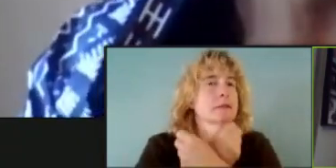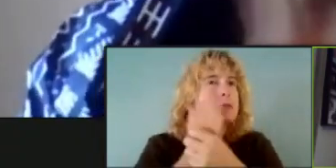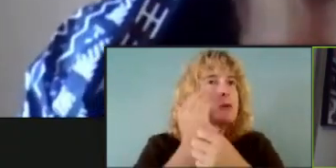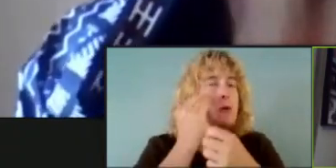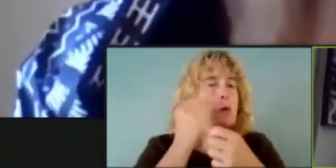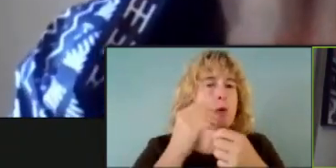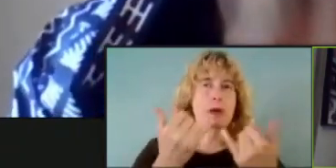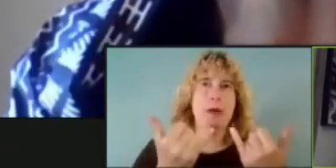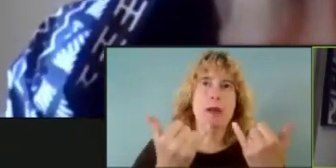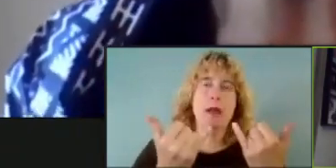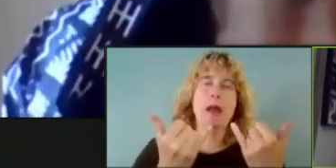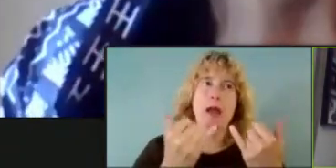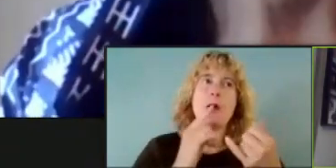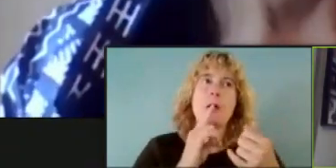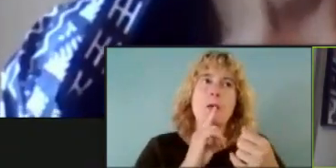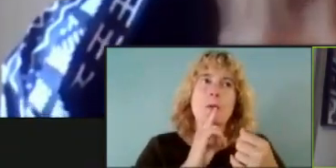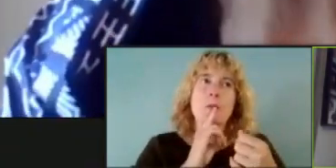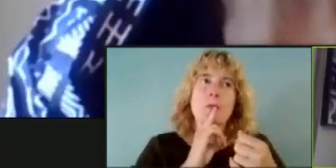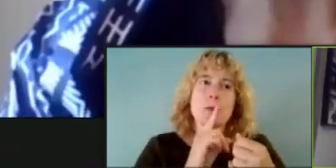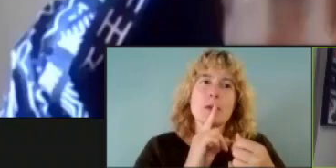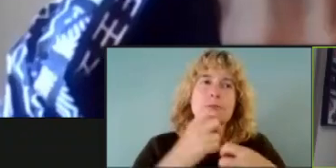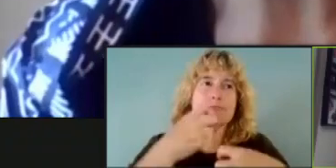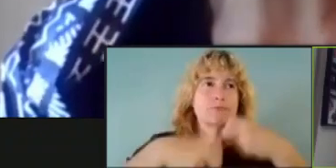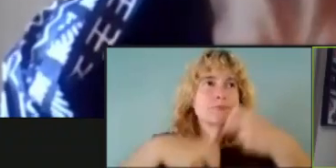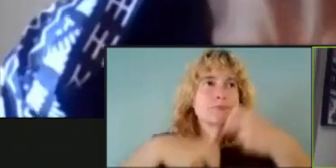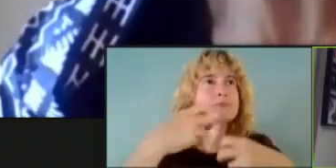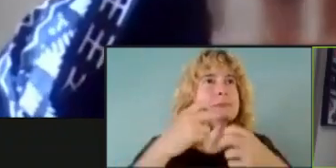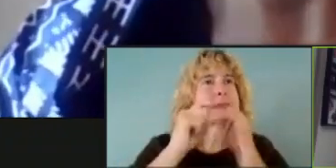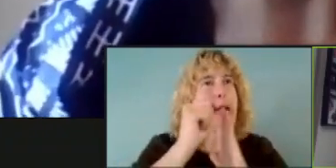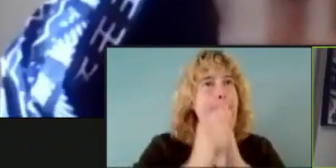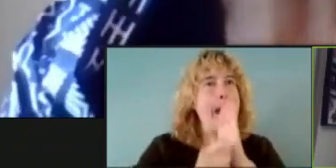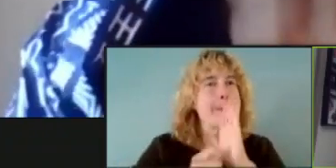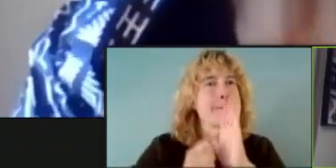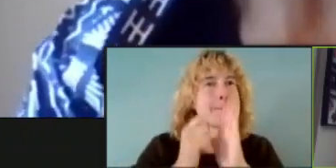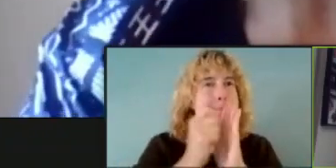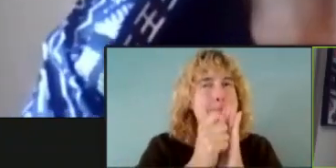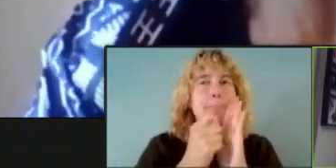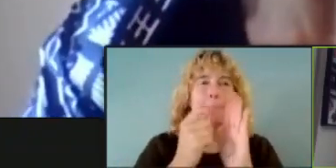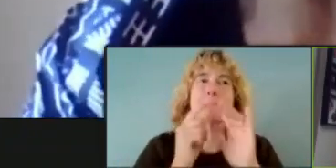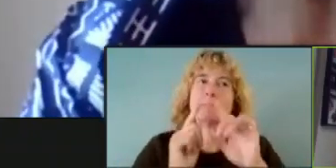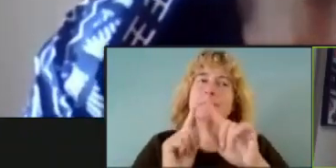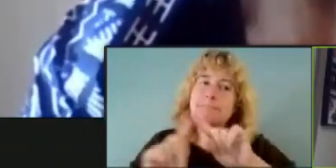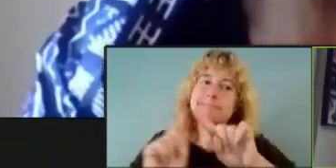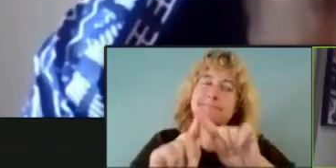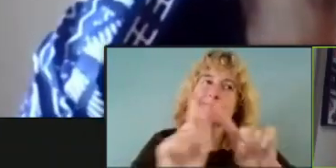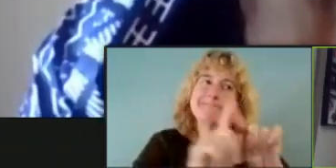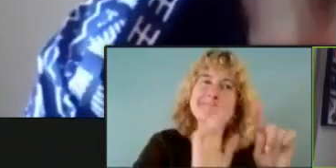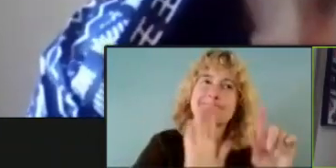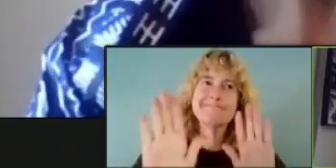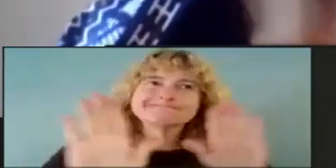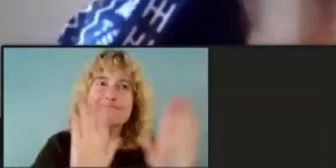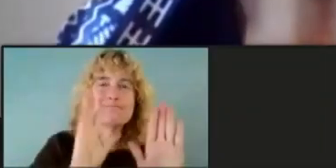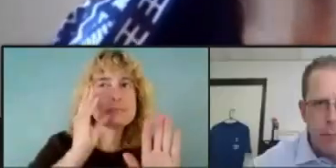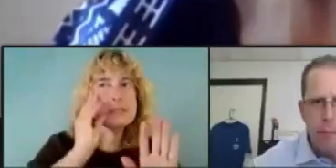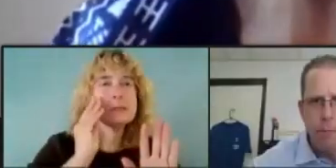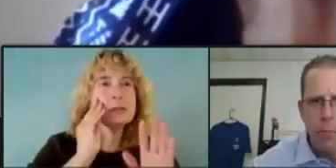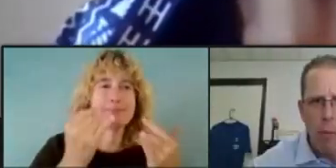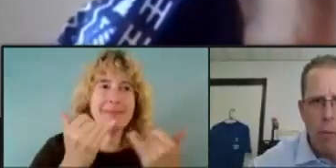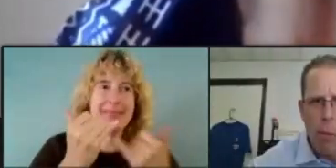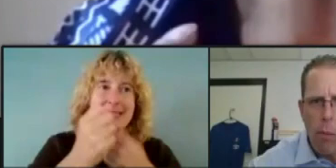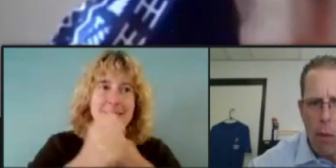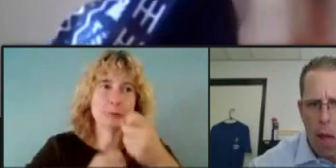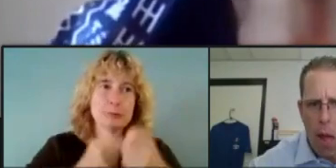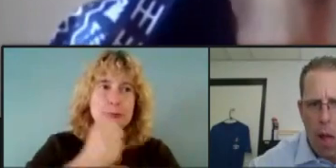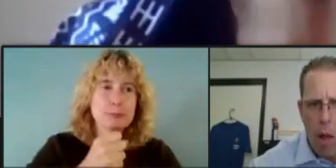of us in many different ways. But as we do every week, we are delighted to return to you with a focus